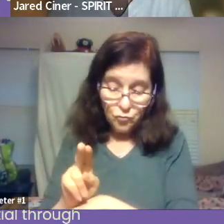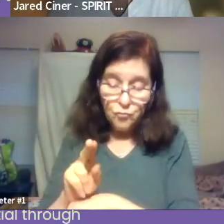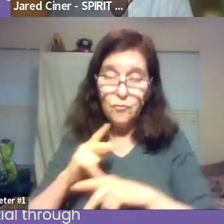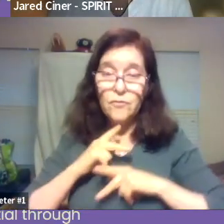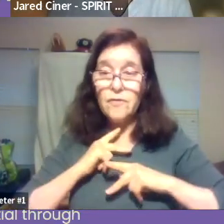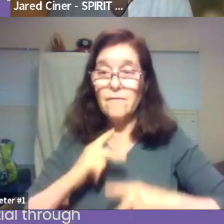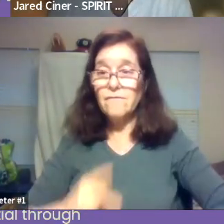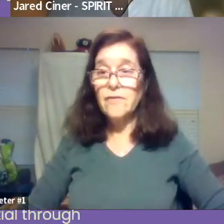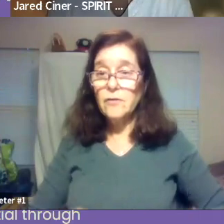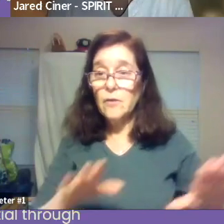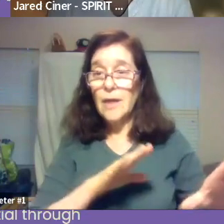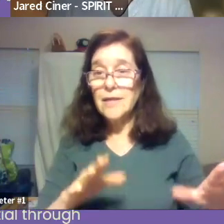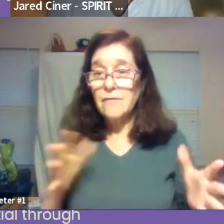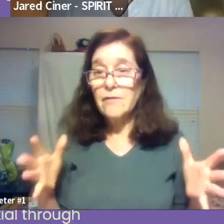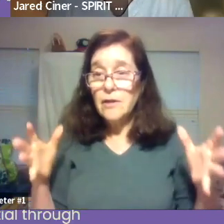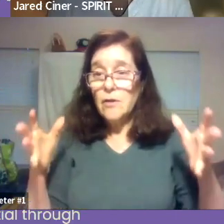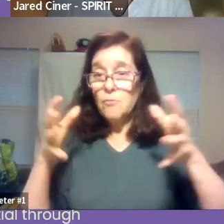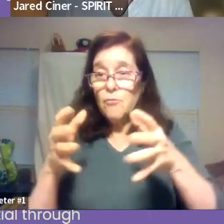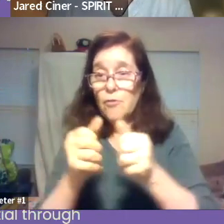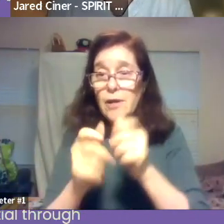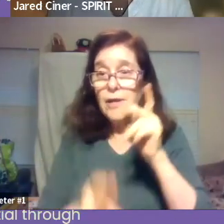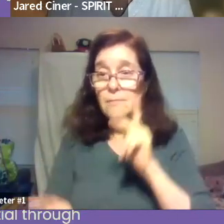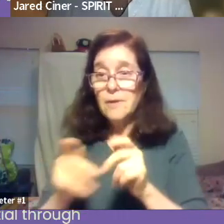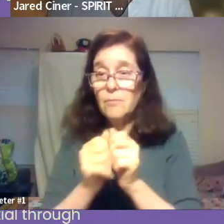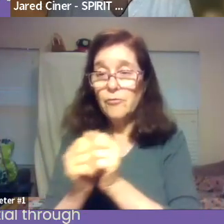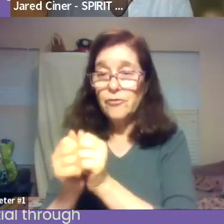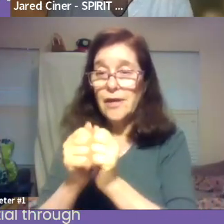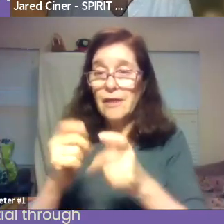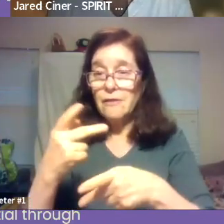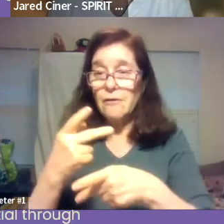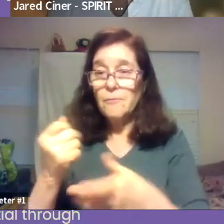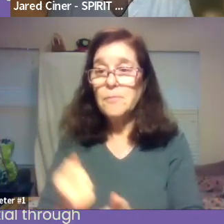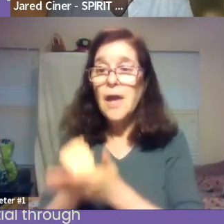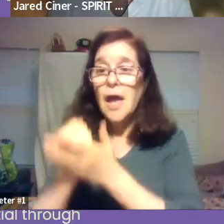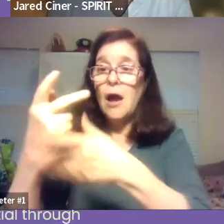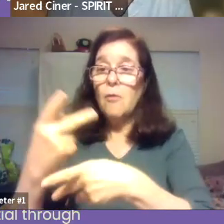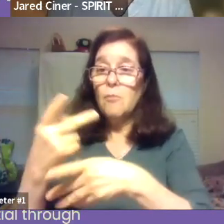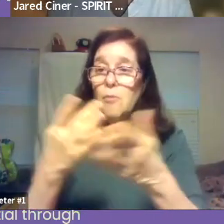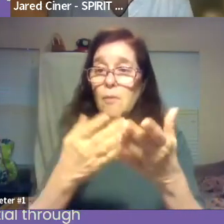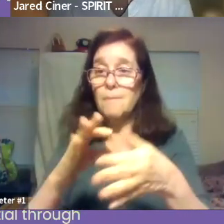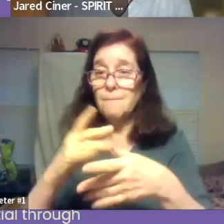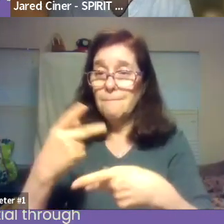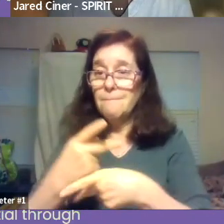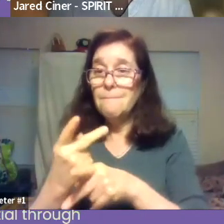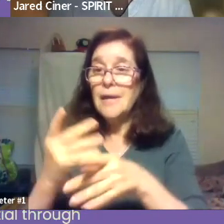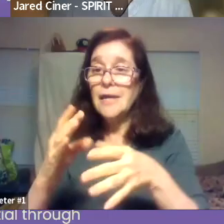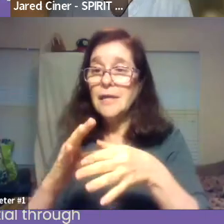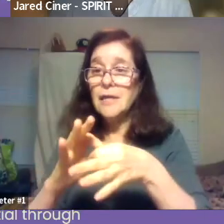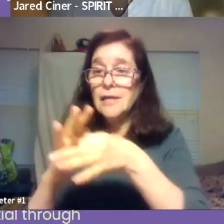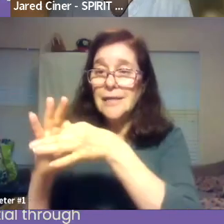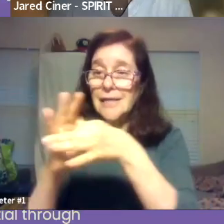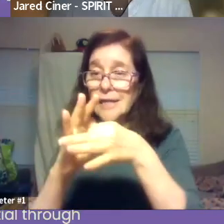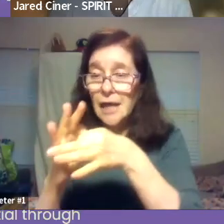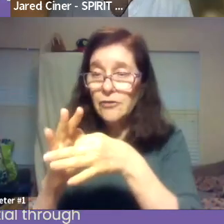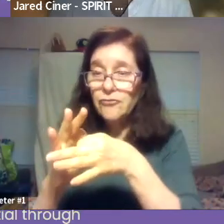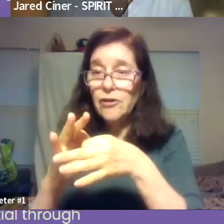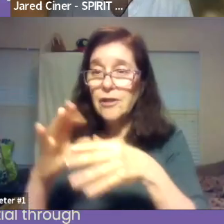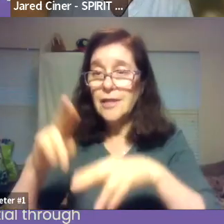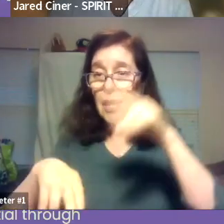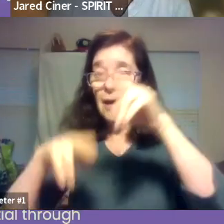bring people together, help create social connections, and help people build a sense of community with one